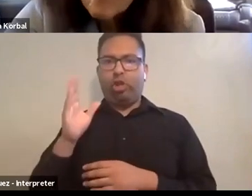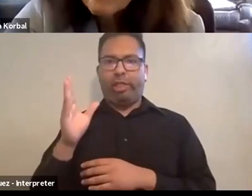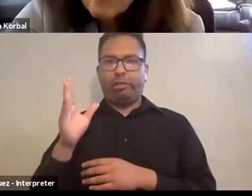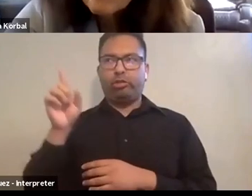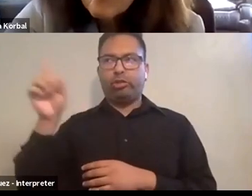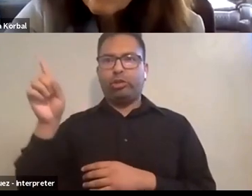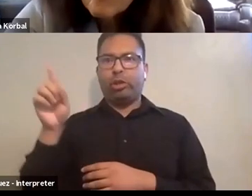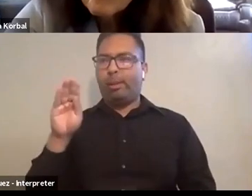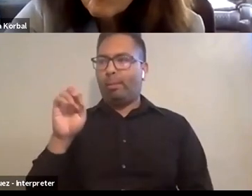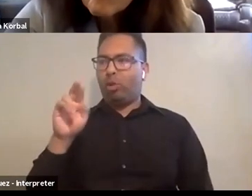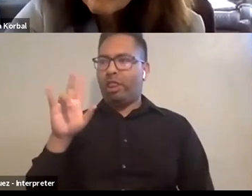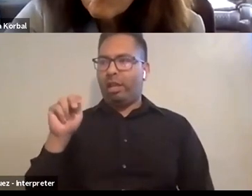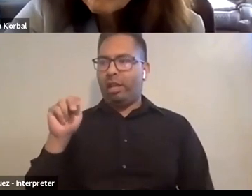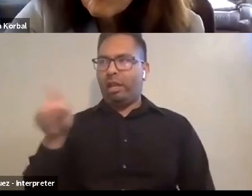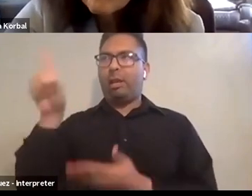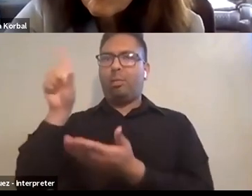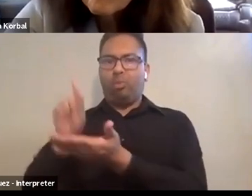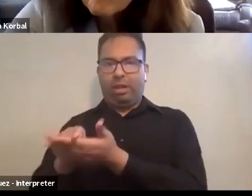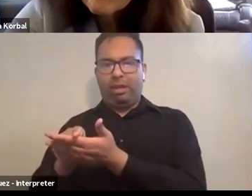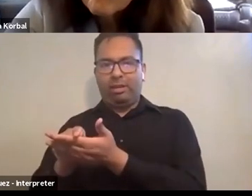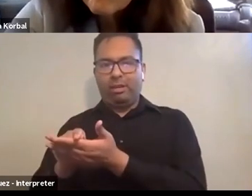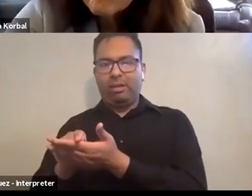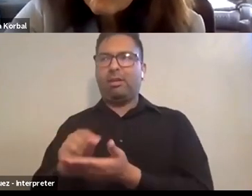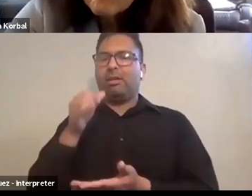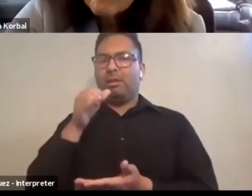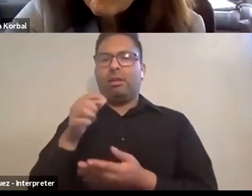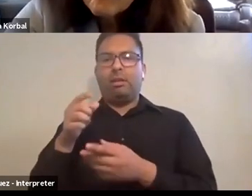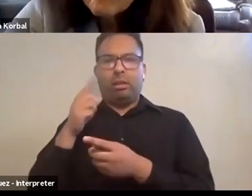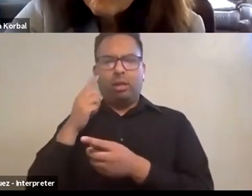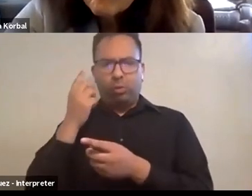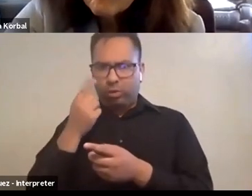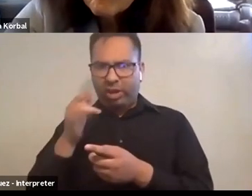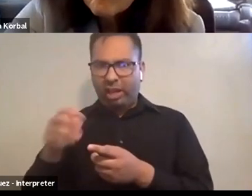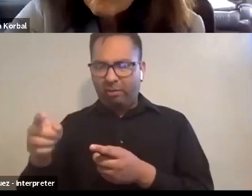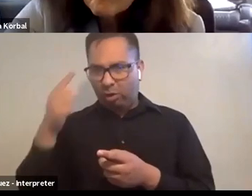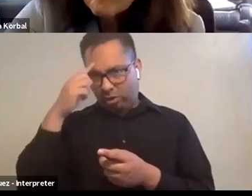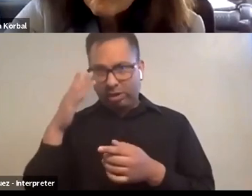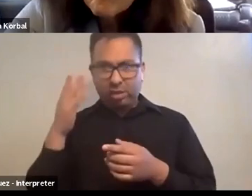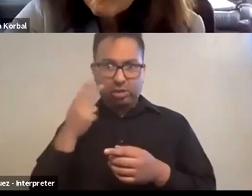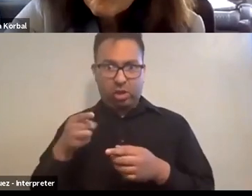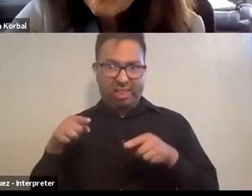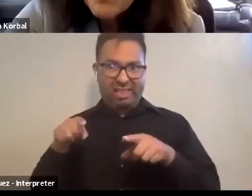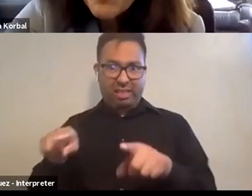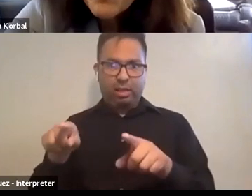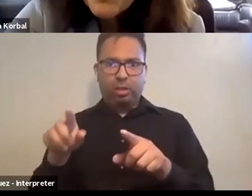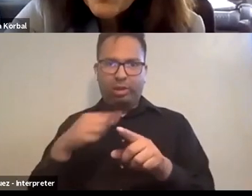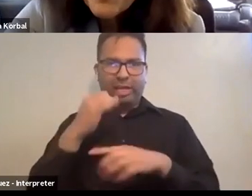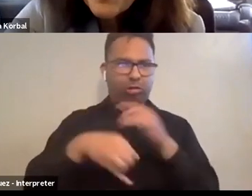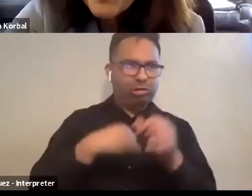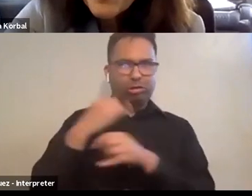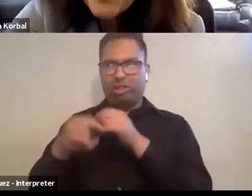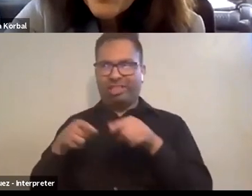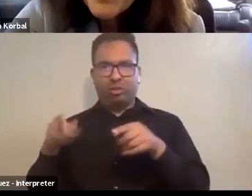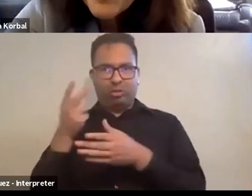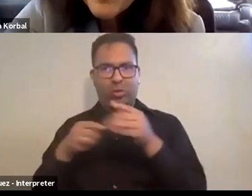in print. And I wonder if you saw any connections of that in the correspondence of that internationalism. Oh, absolutely. And not only, I